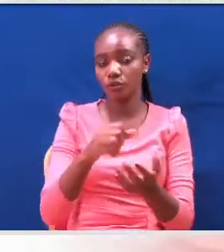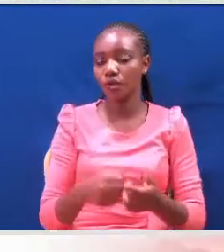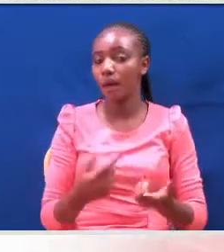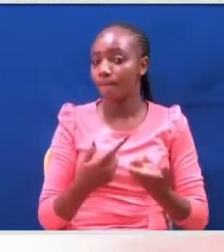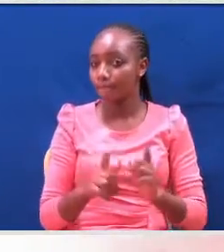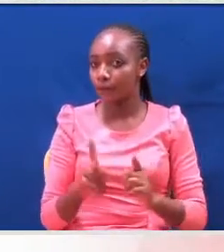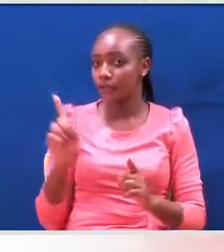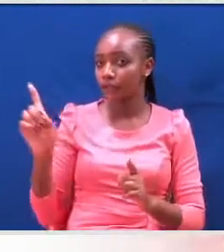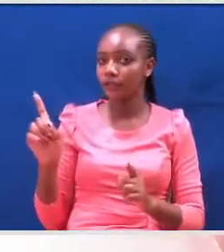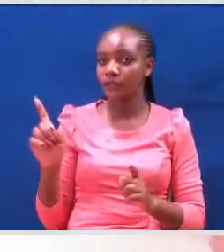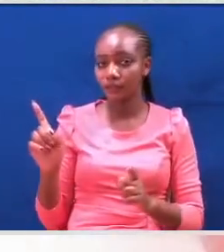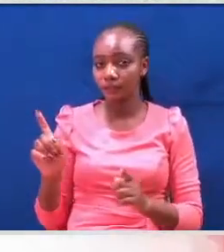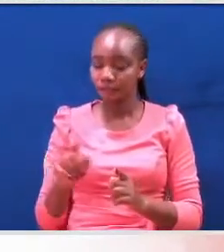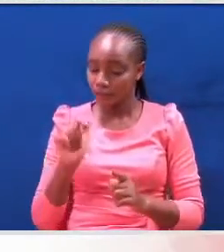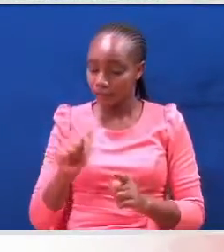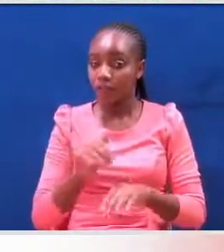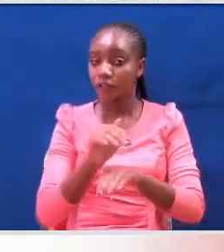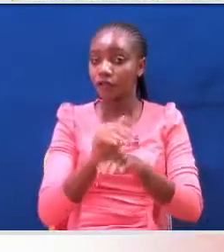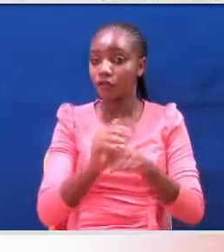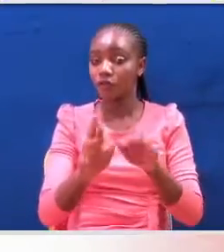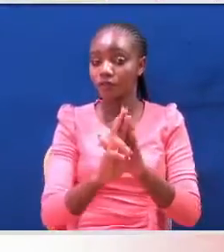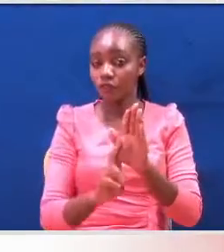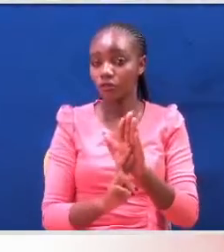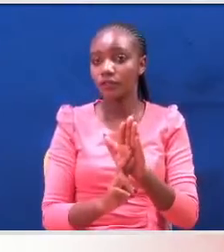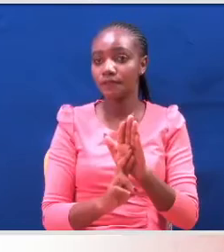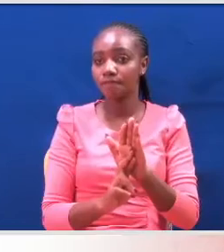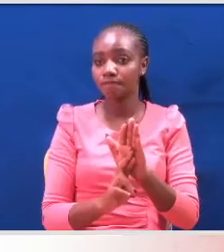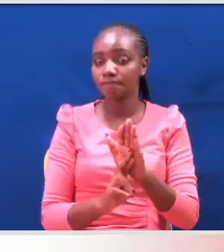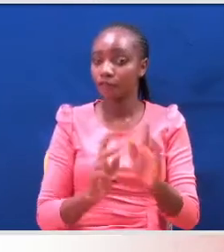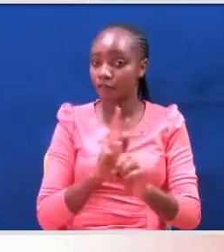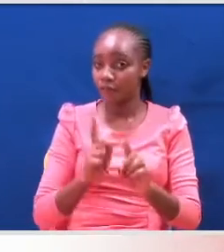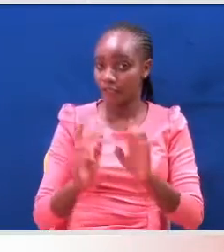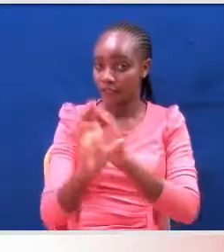this must be in observance with the laws governing the particular country.